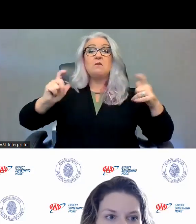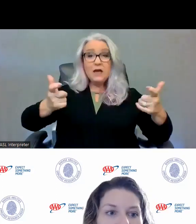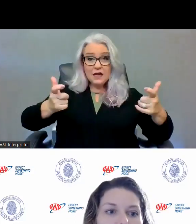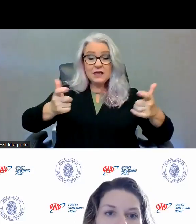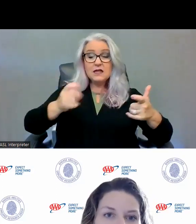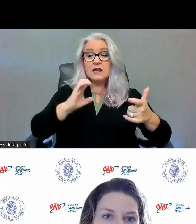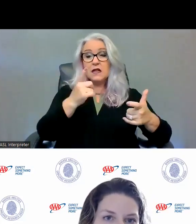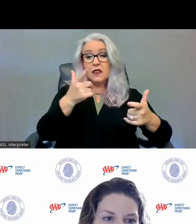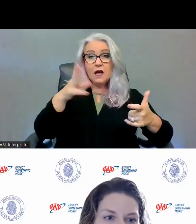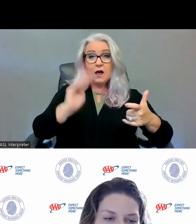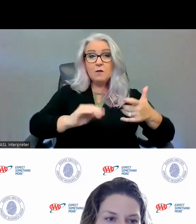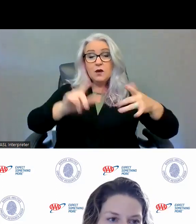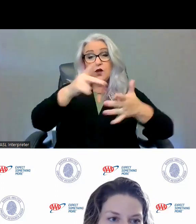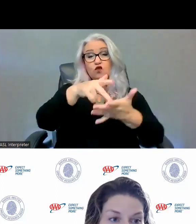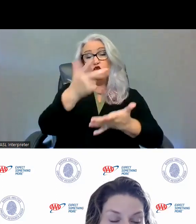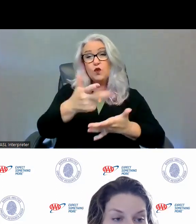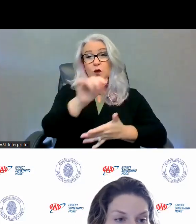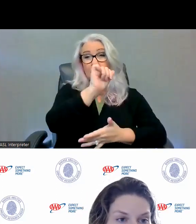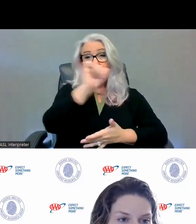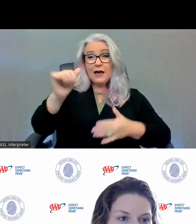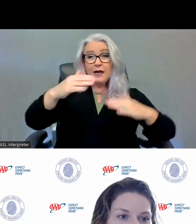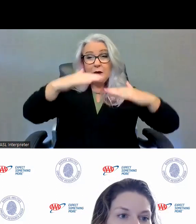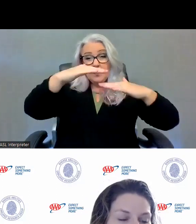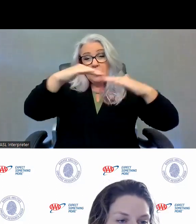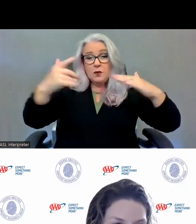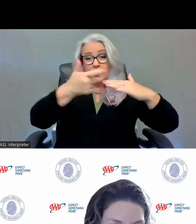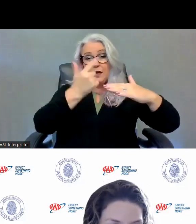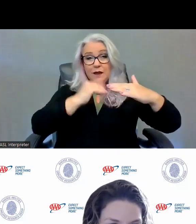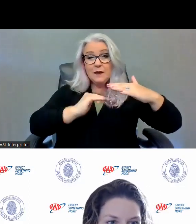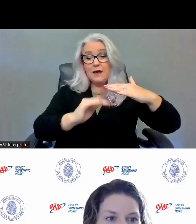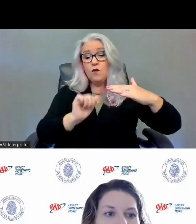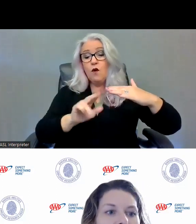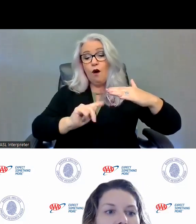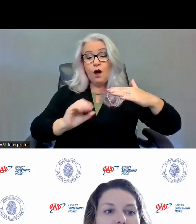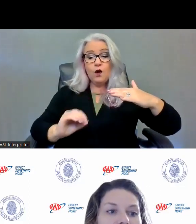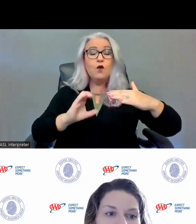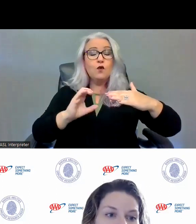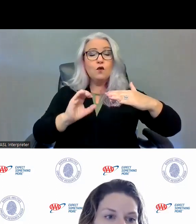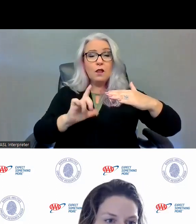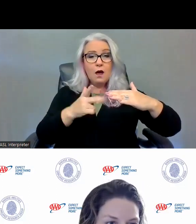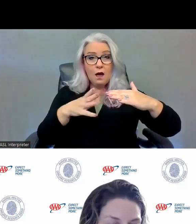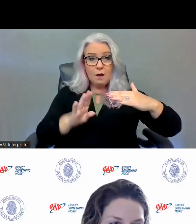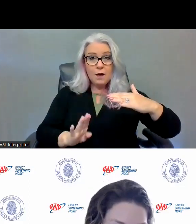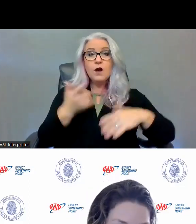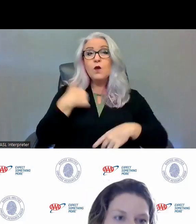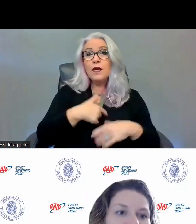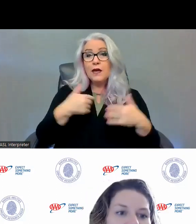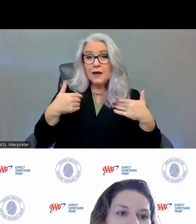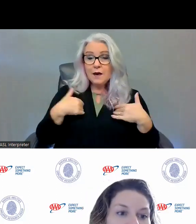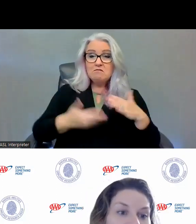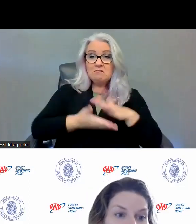brand. We operate in 14 states and 2 US territories. And in the